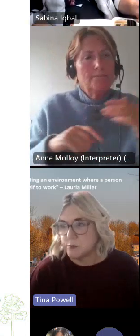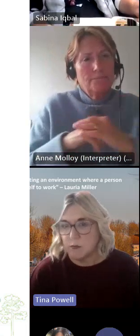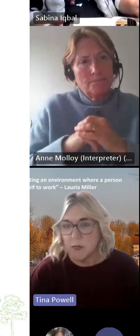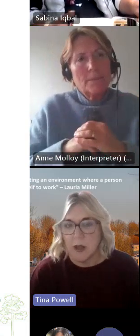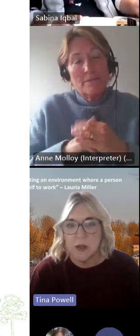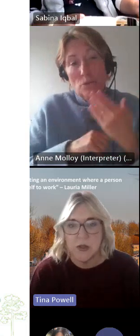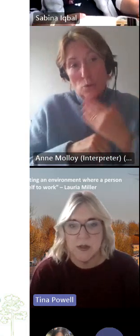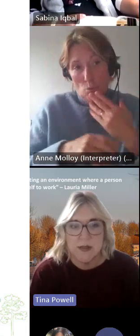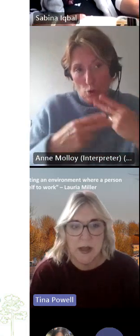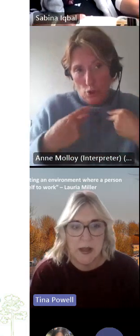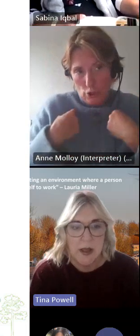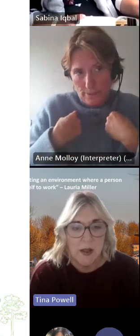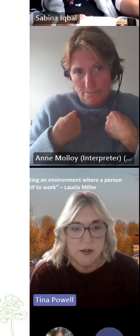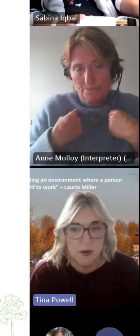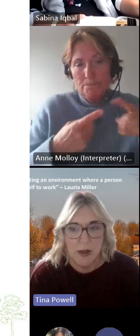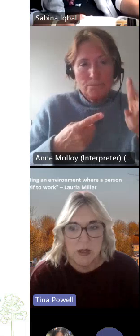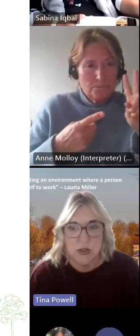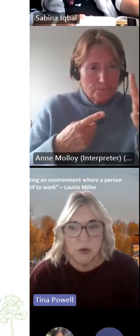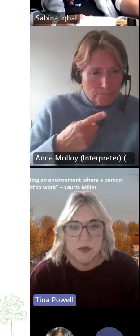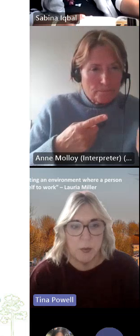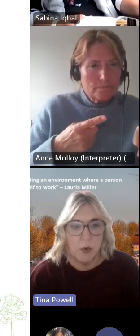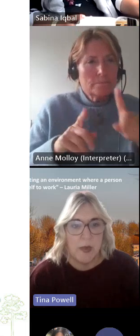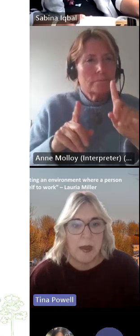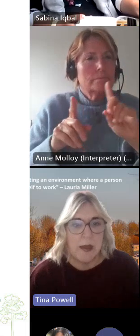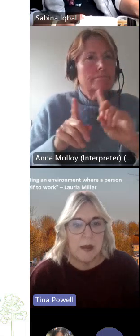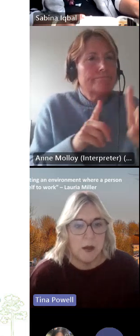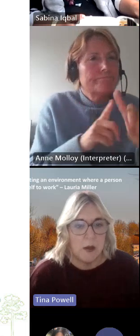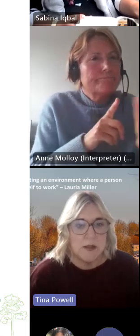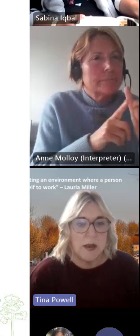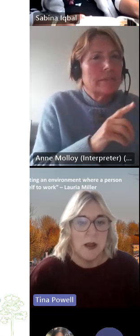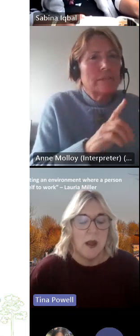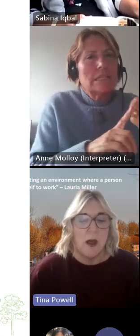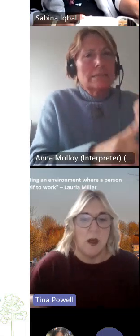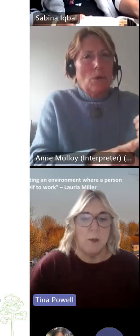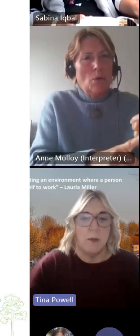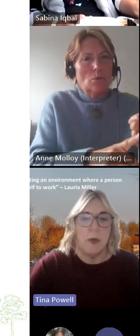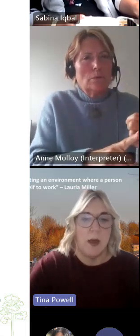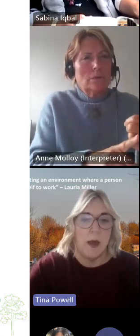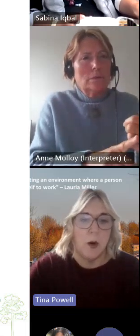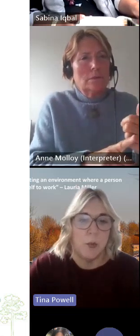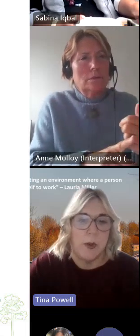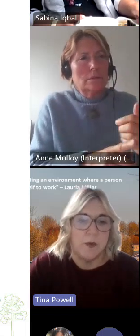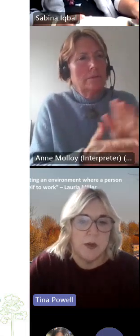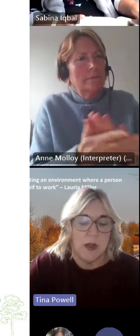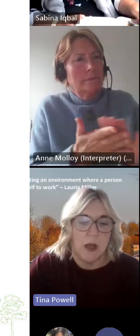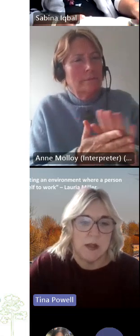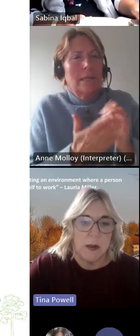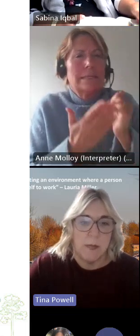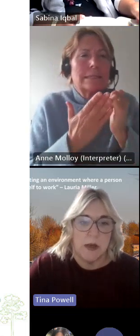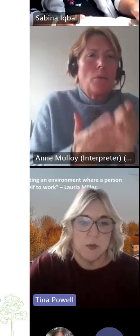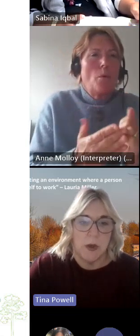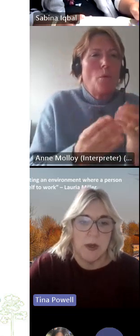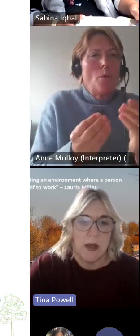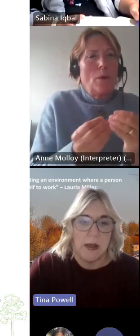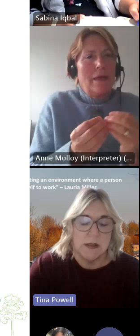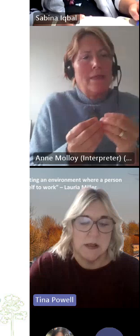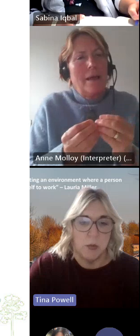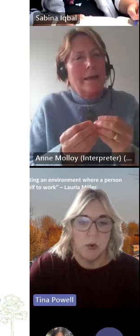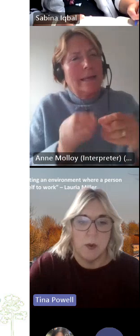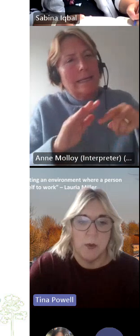nursing. And as you can see, there's a range of support there, including help with debt